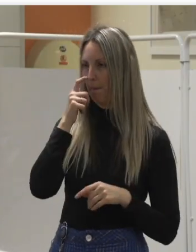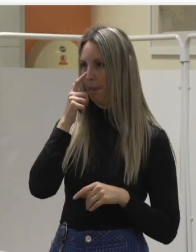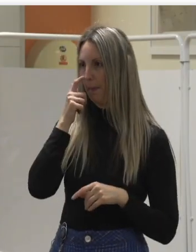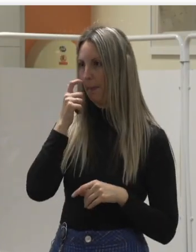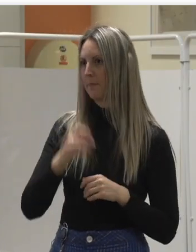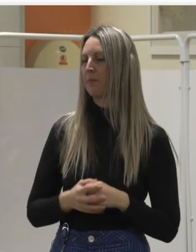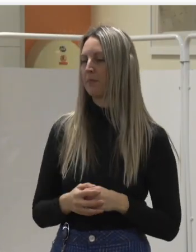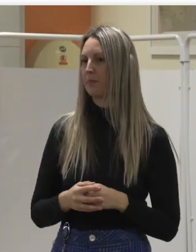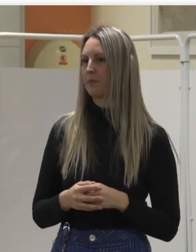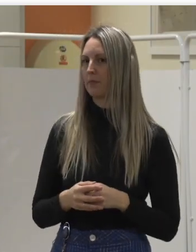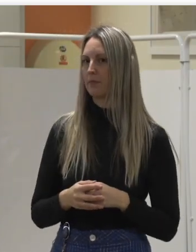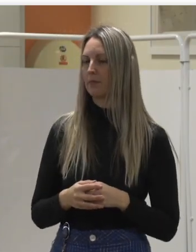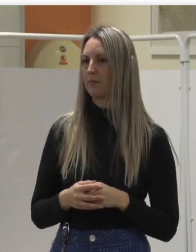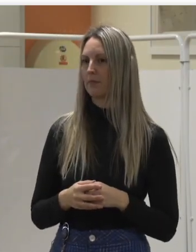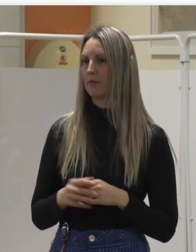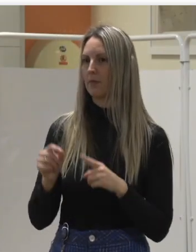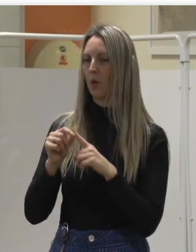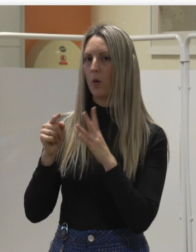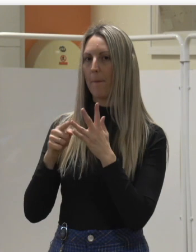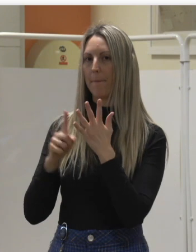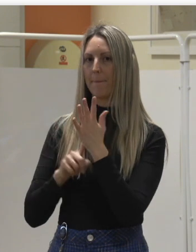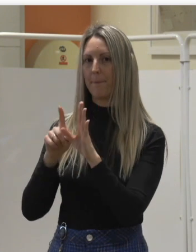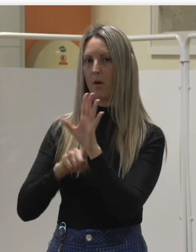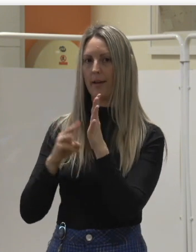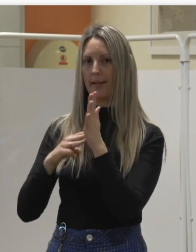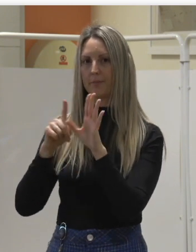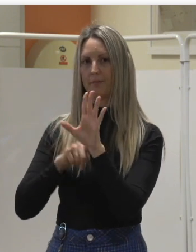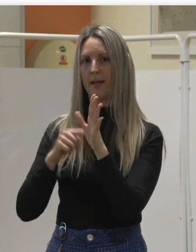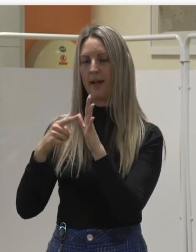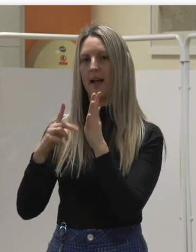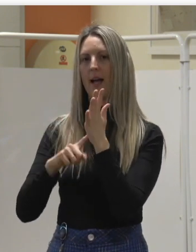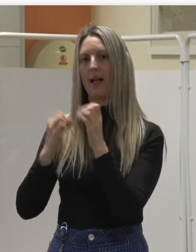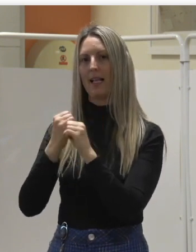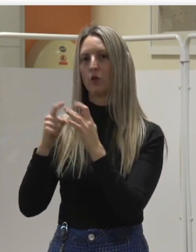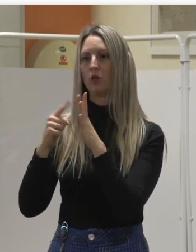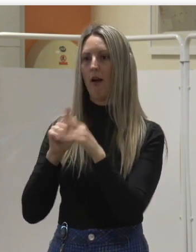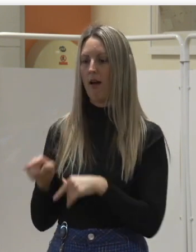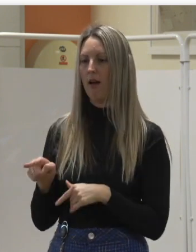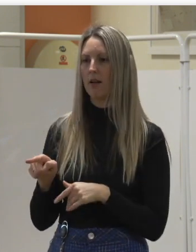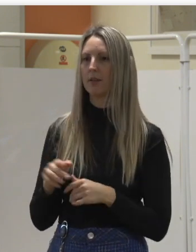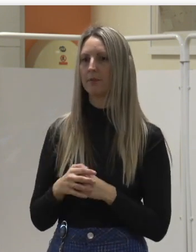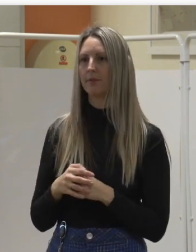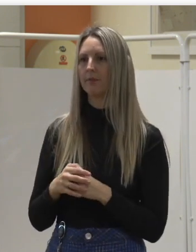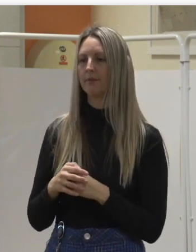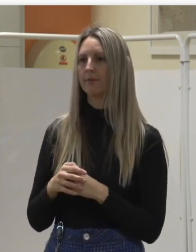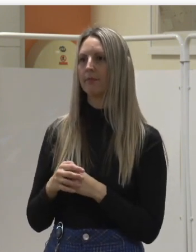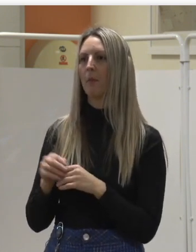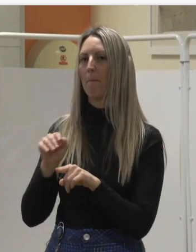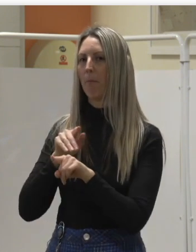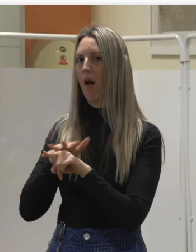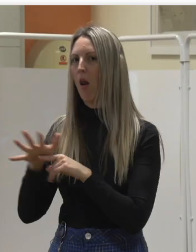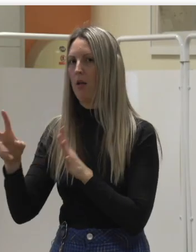Polymyalgia is a condition which is driven by immune system causing inflammation in the blood